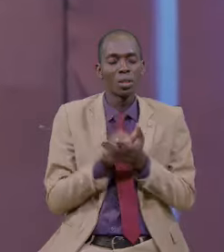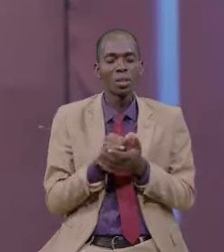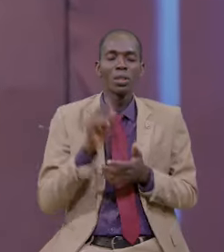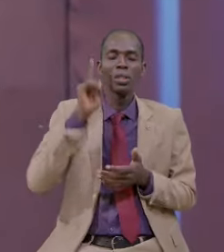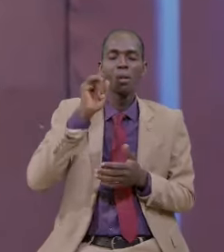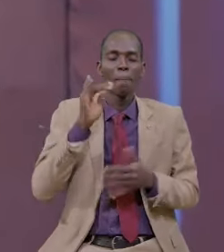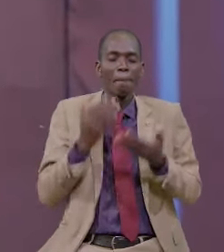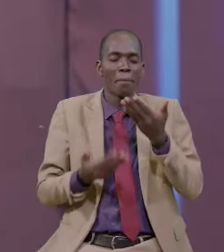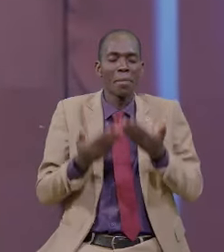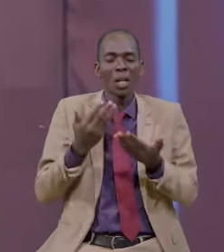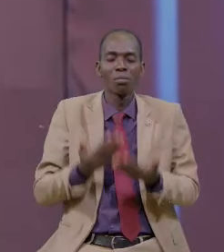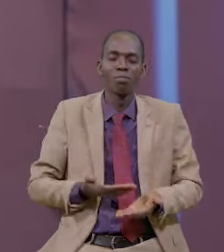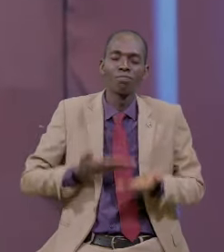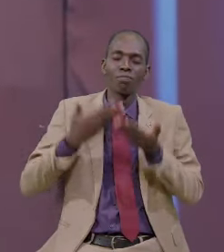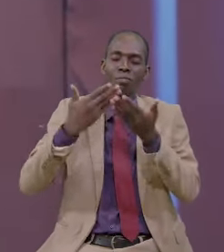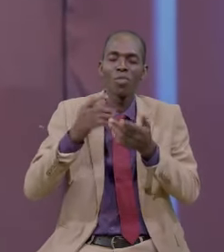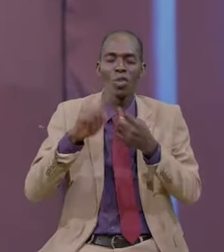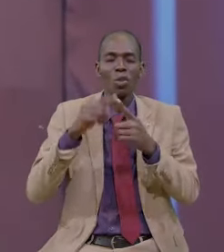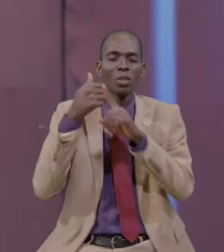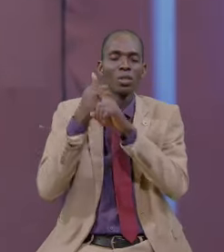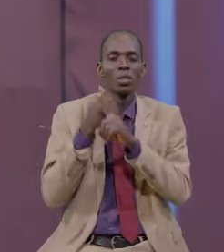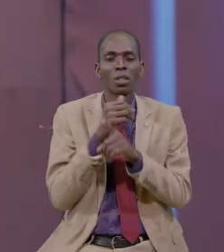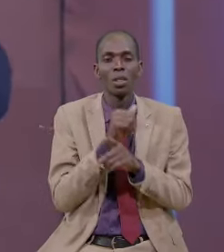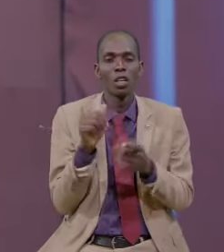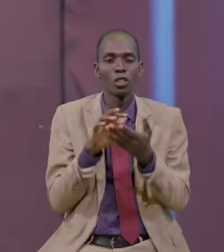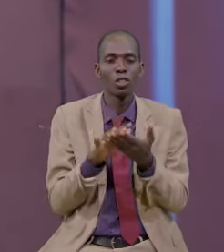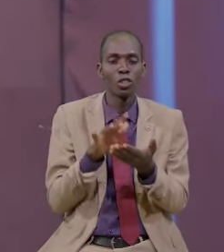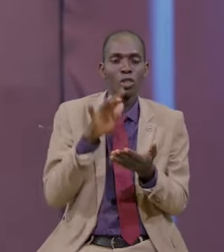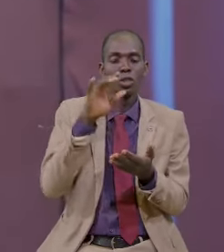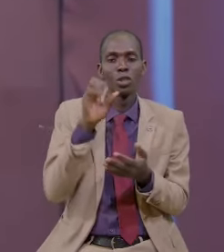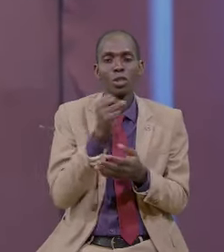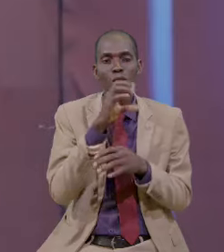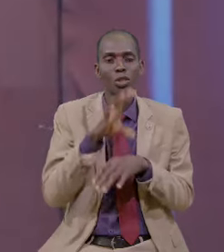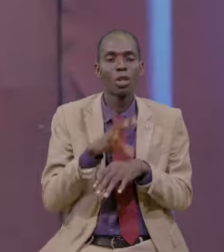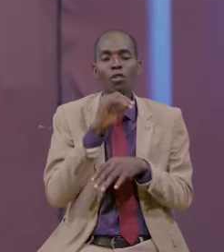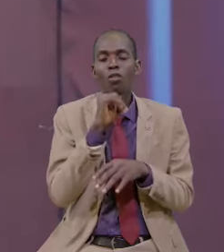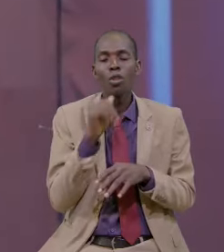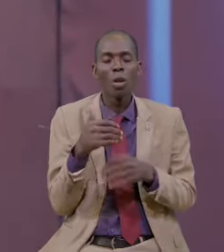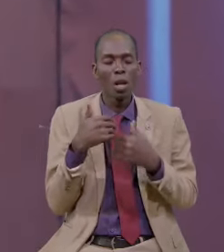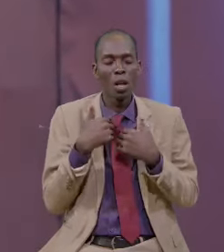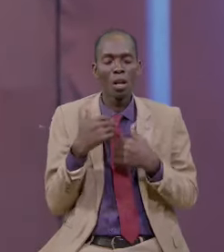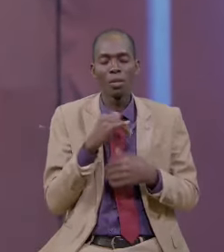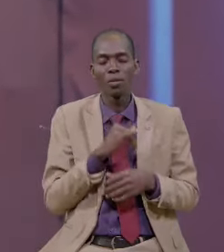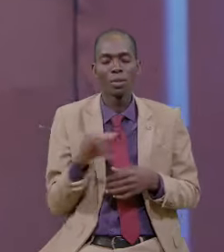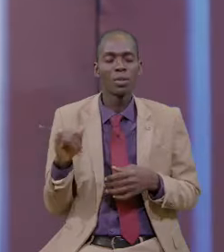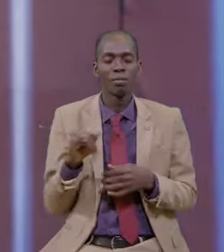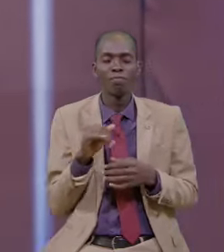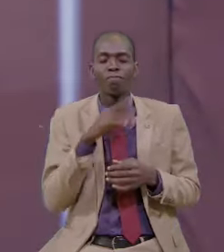unto himself a glorious church, not having